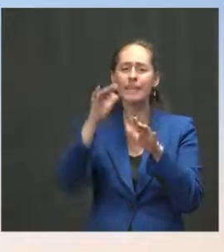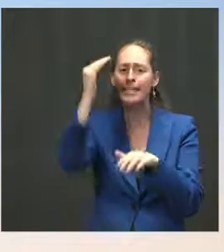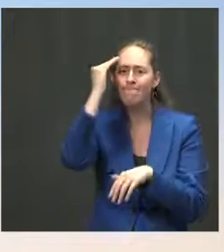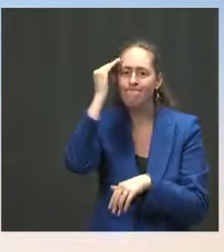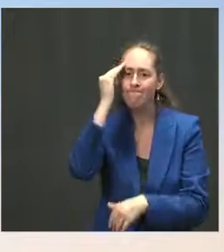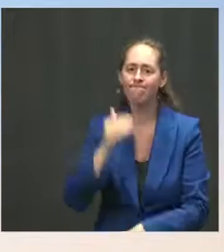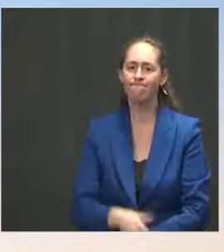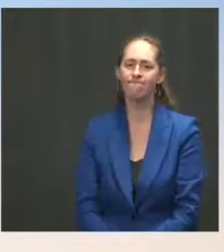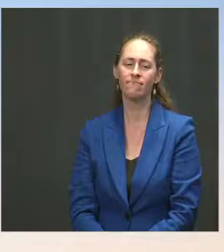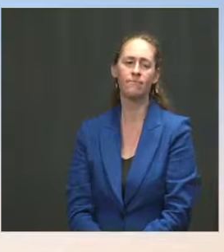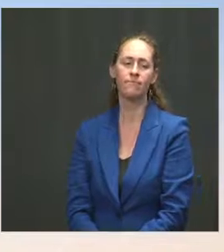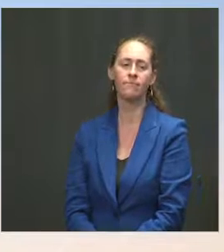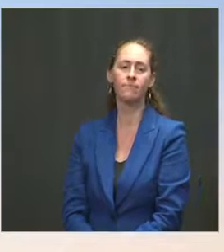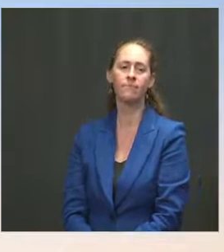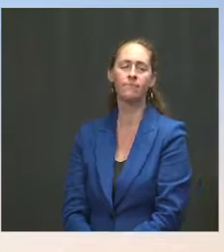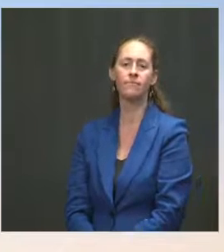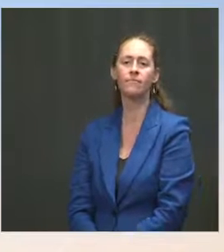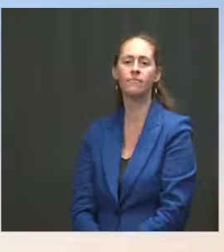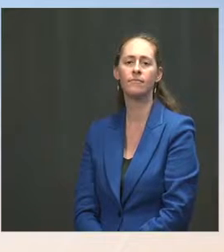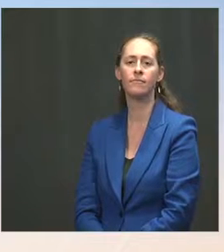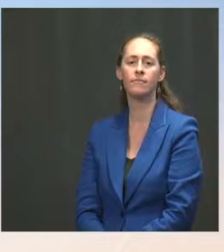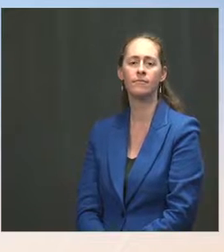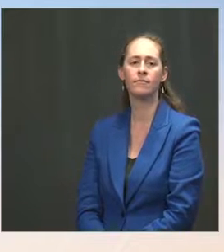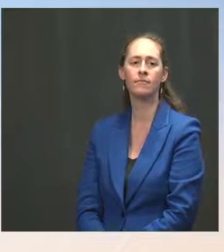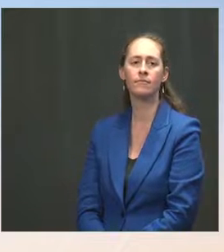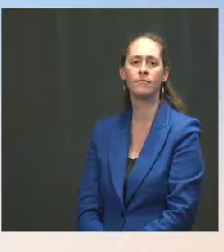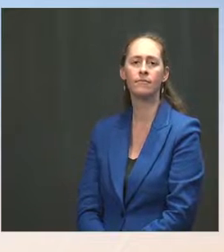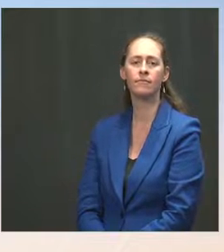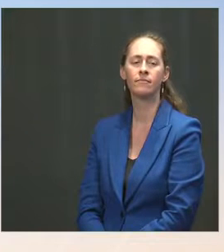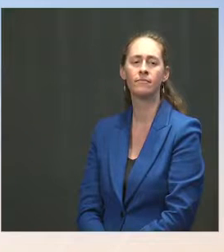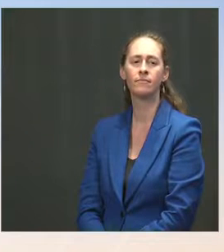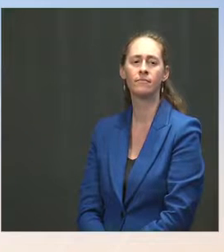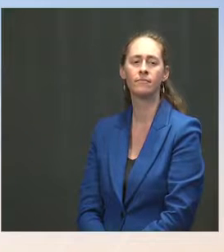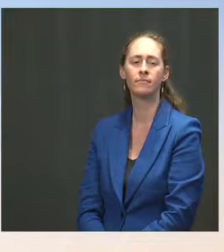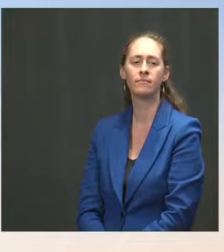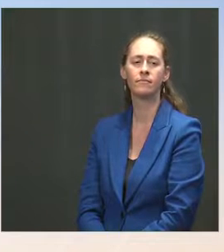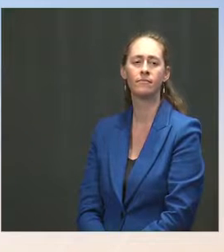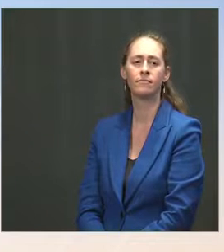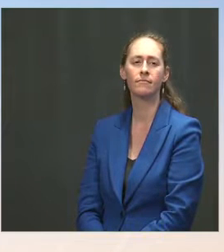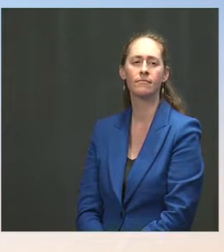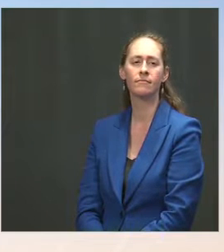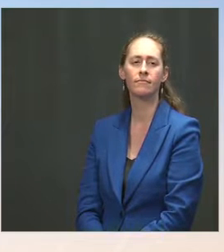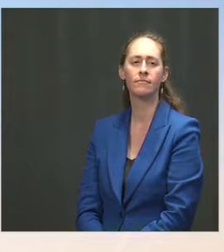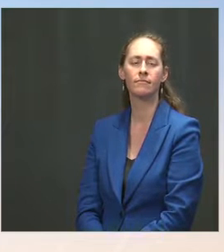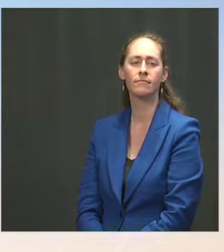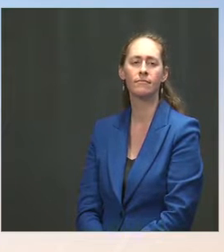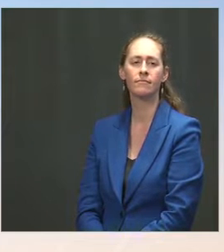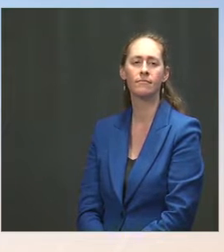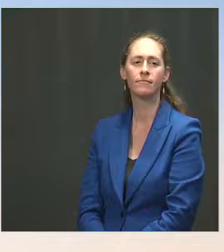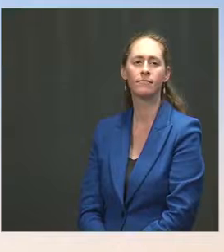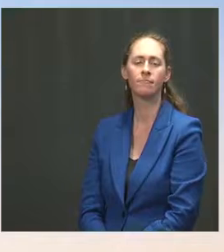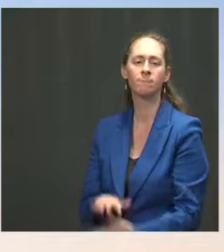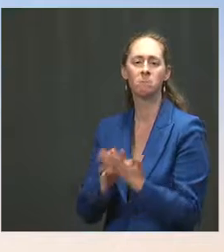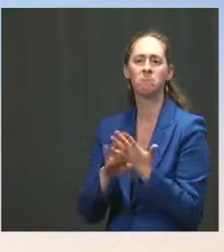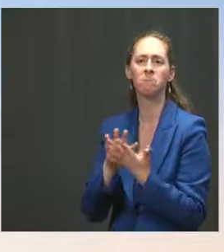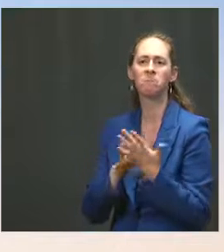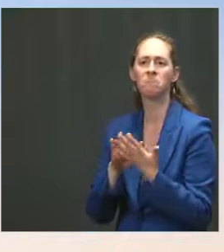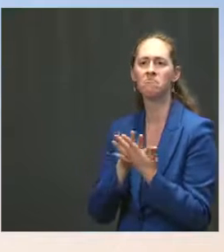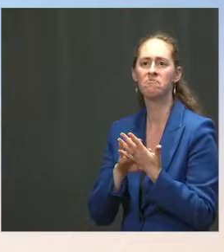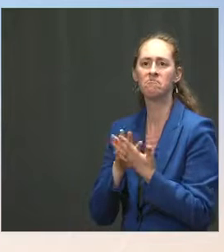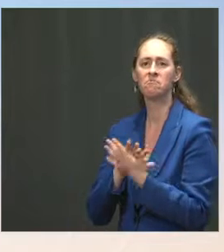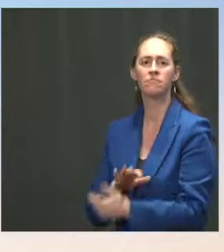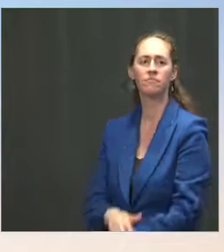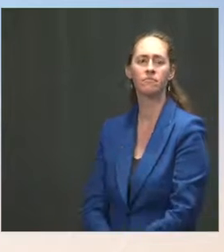to contain the Marburg virus disease that was identified there? Is it a strain